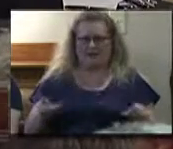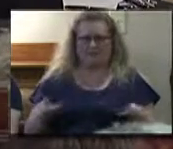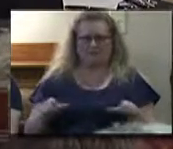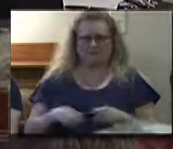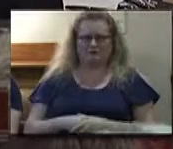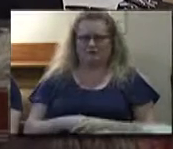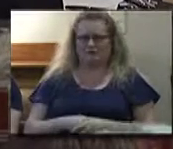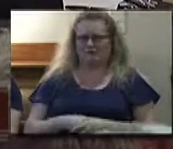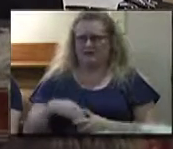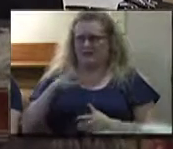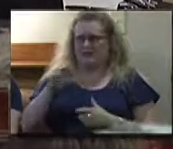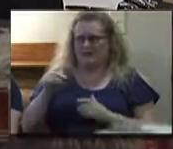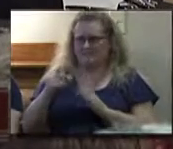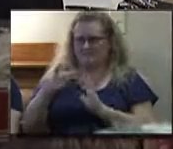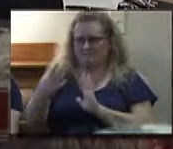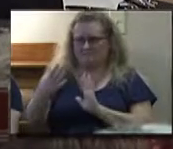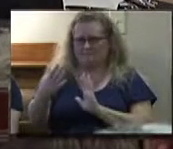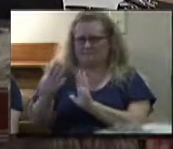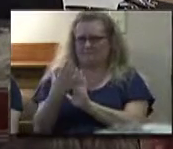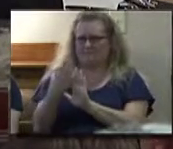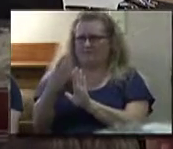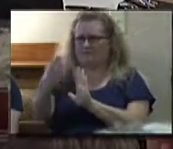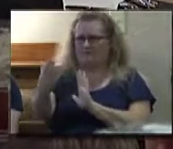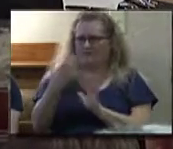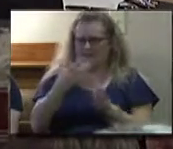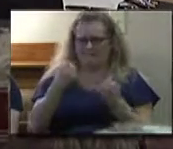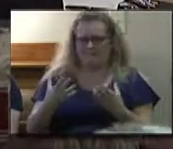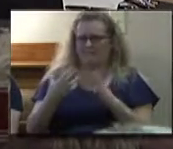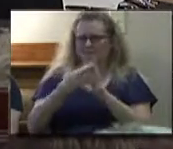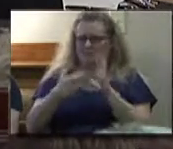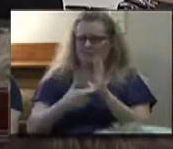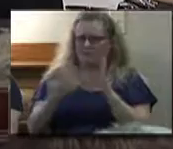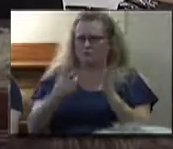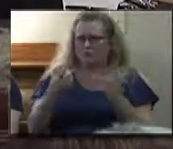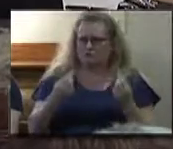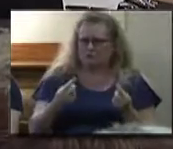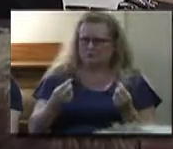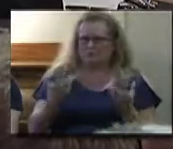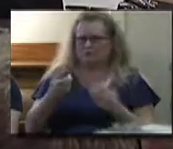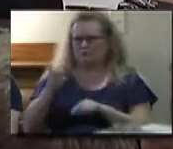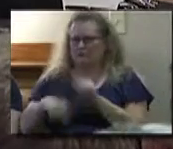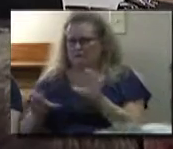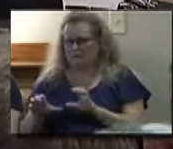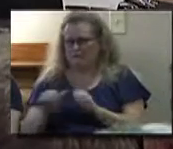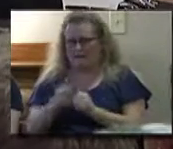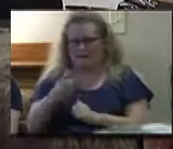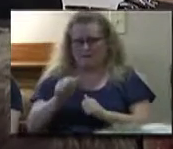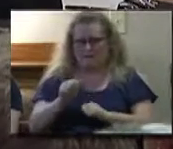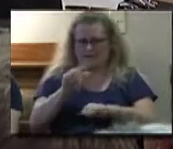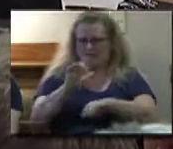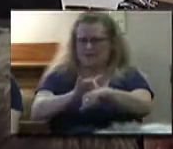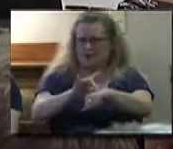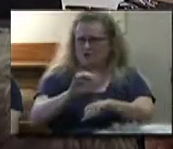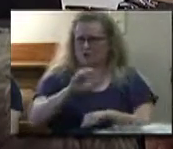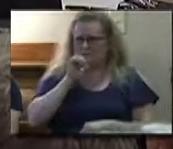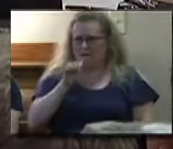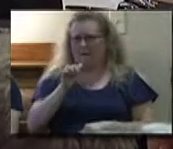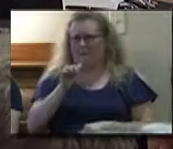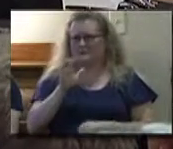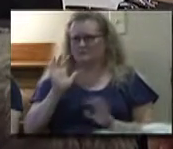and proximity, because there are so many restrictions as to what you can do, how you can touch an inmate, or what an inmate can